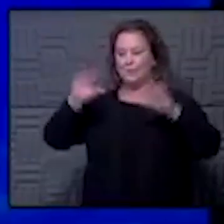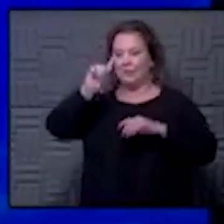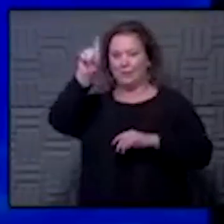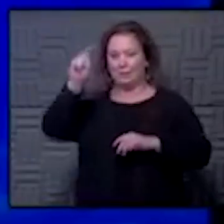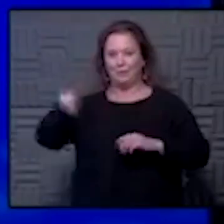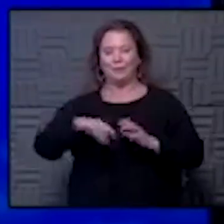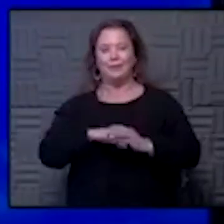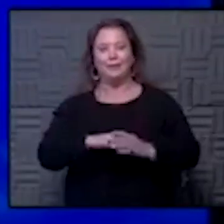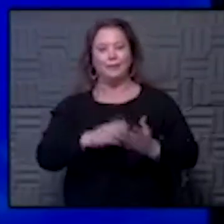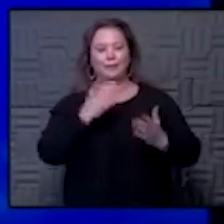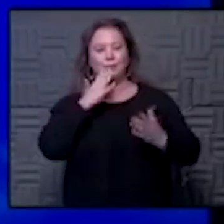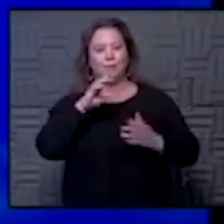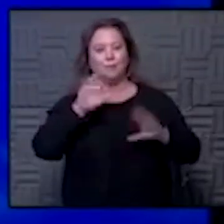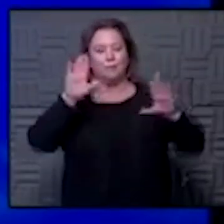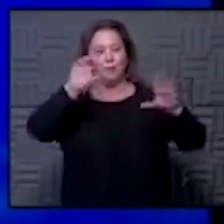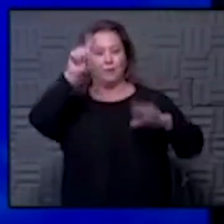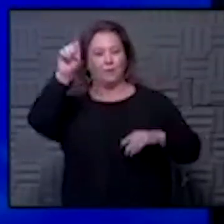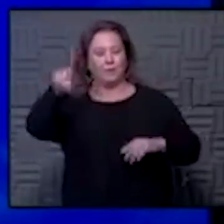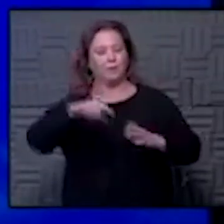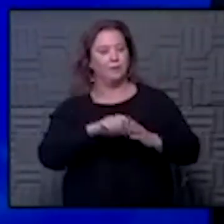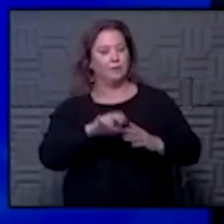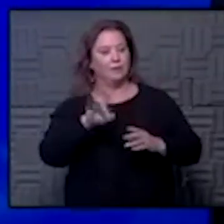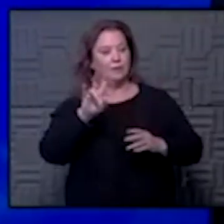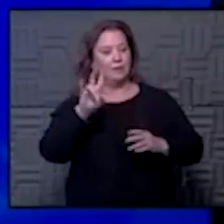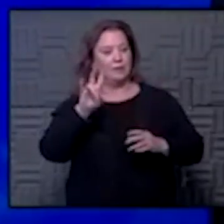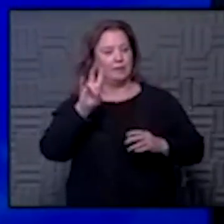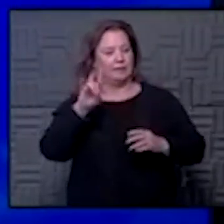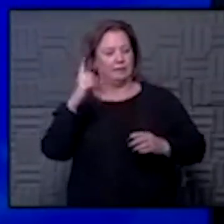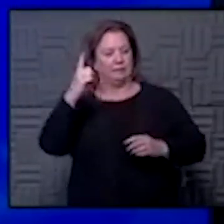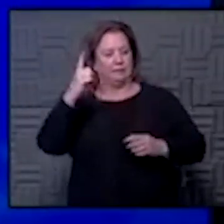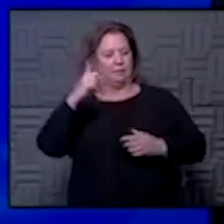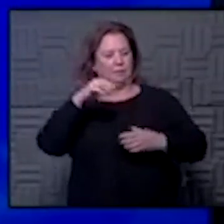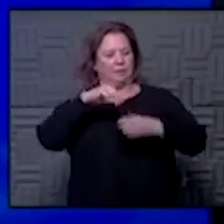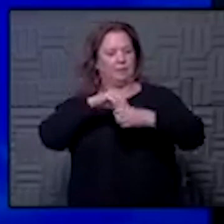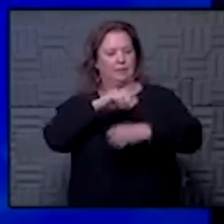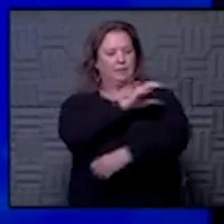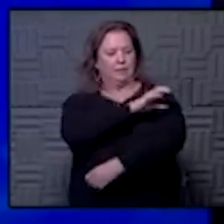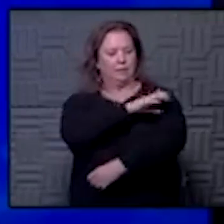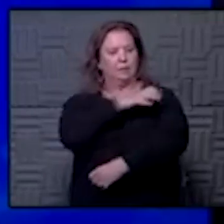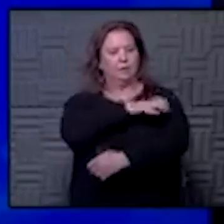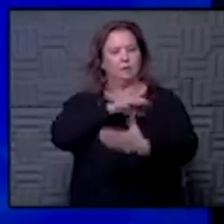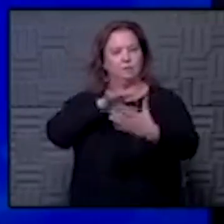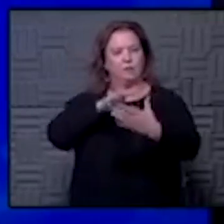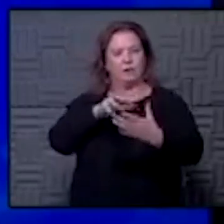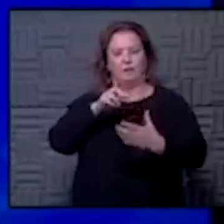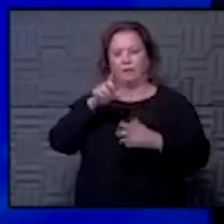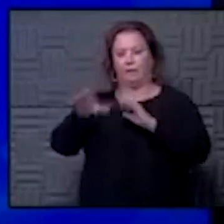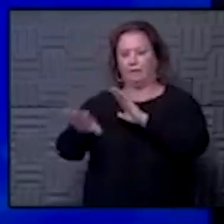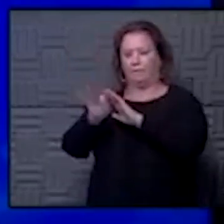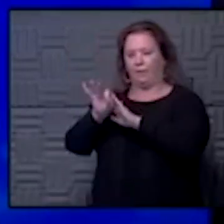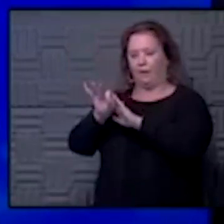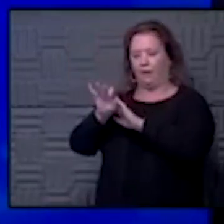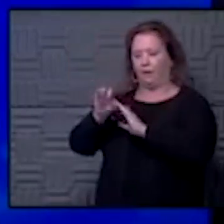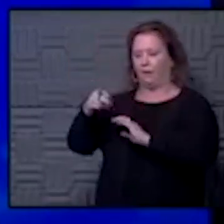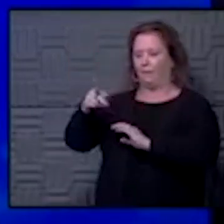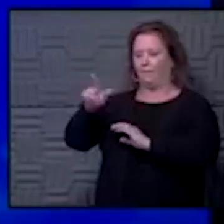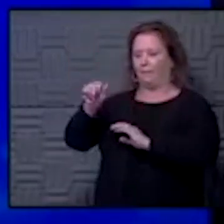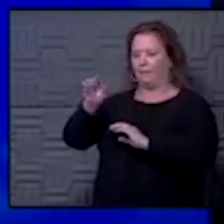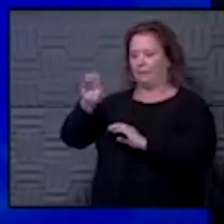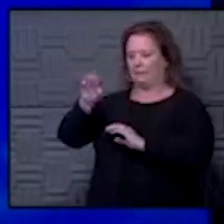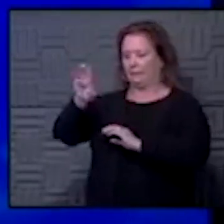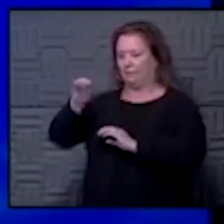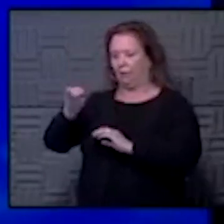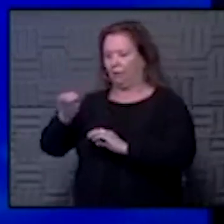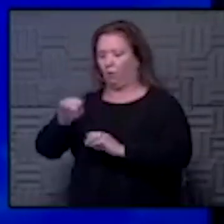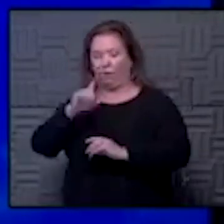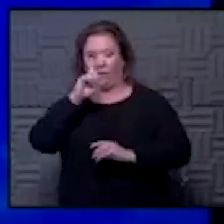That's a great question from one of our listeners. So if somebody's in the trial, when do they find out that they've got a placebo and they can get back and they can say, well, I want to go get a real